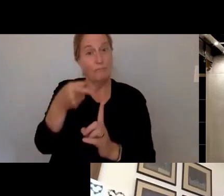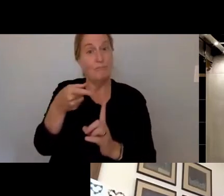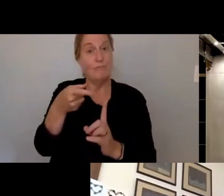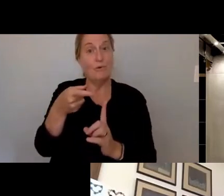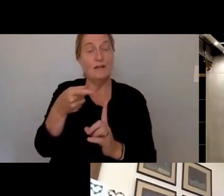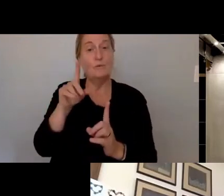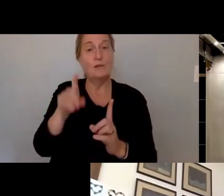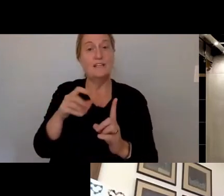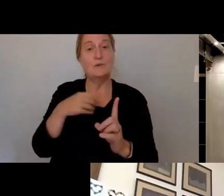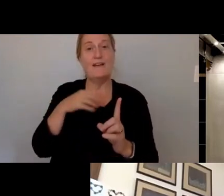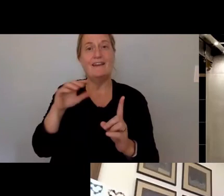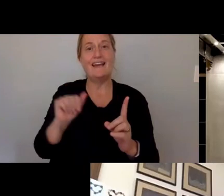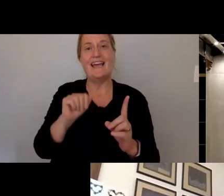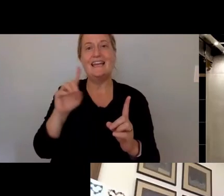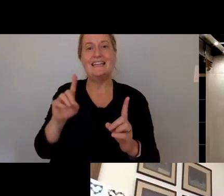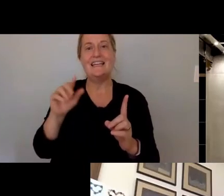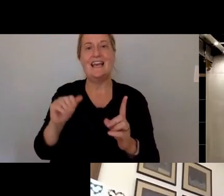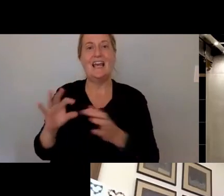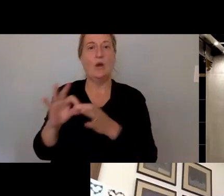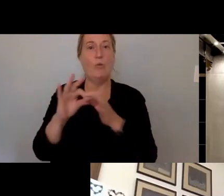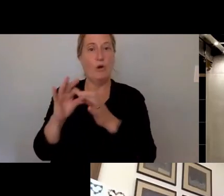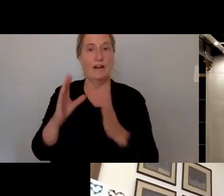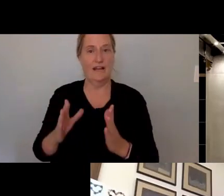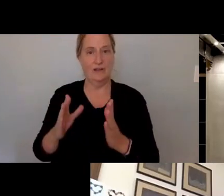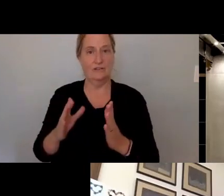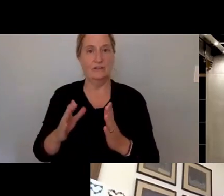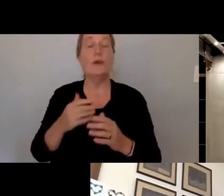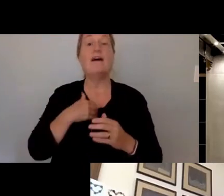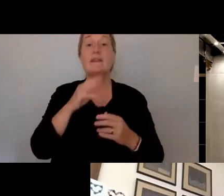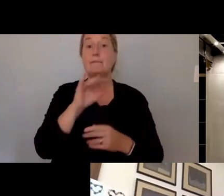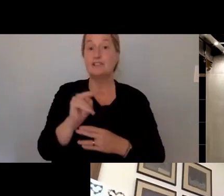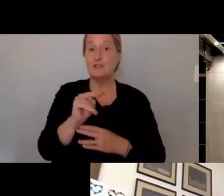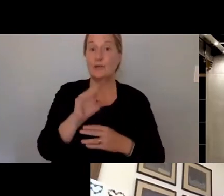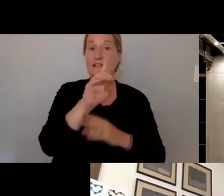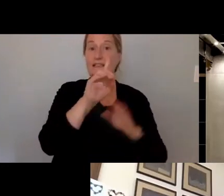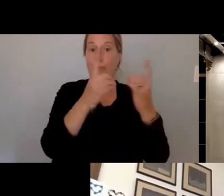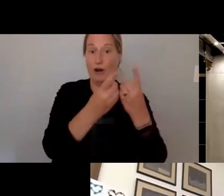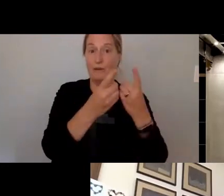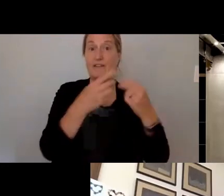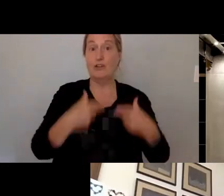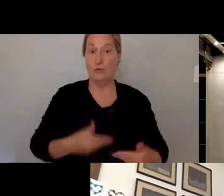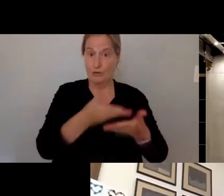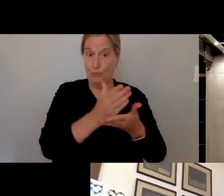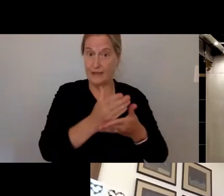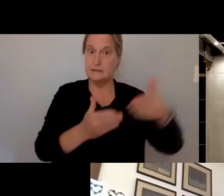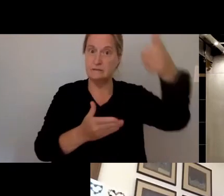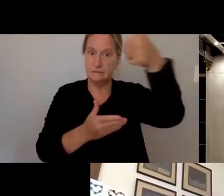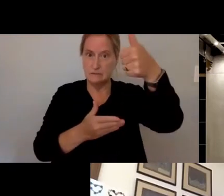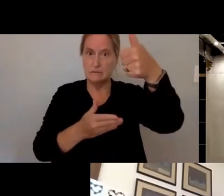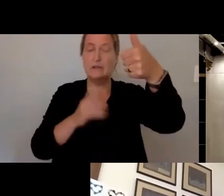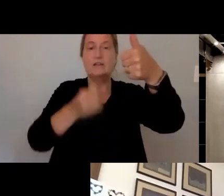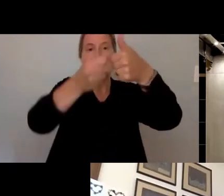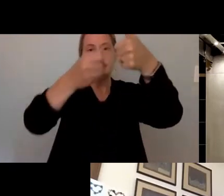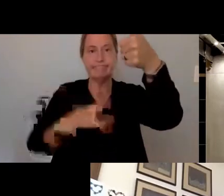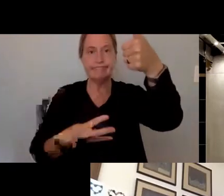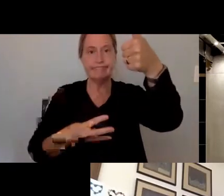ADA coordinators underneath the Minnesota Department of Human Rights, period. There needs to be some congruency and some a systems approach to this,